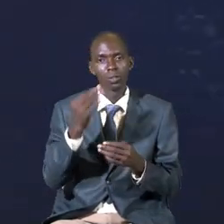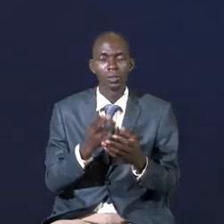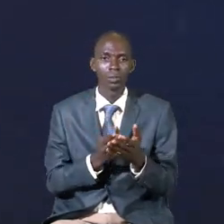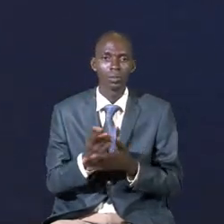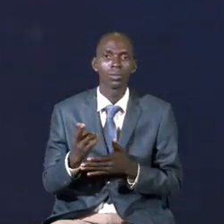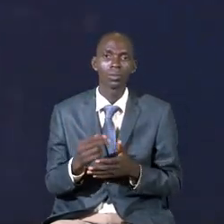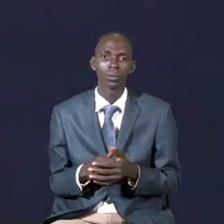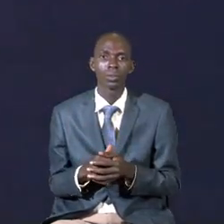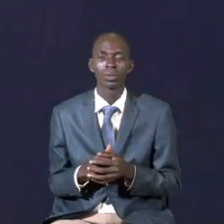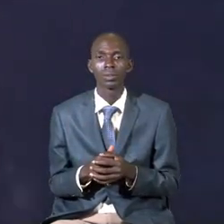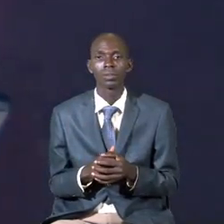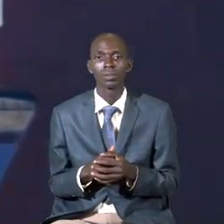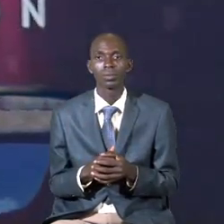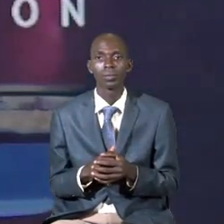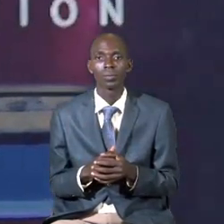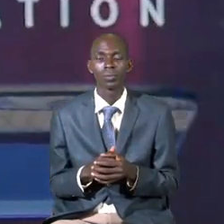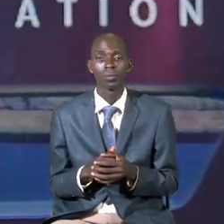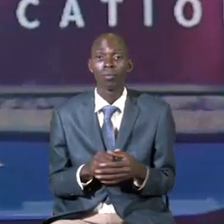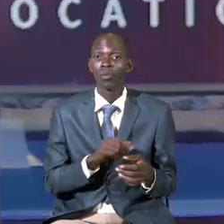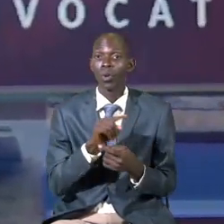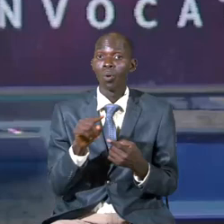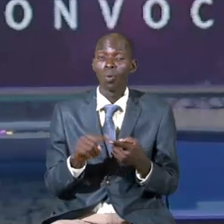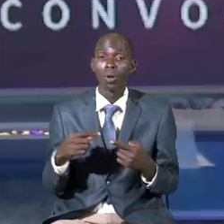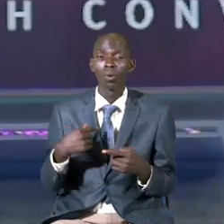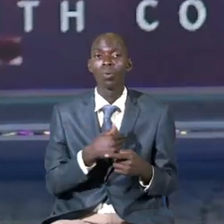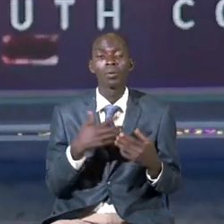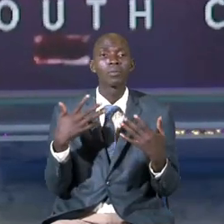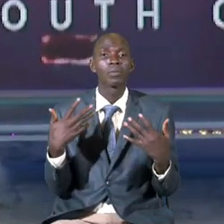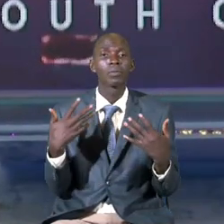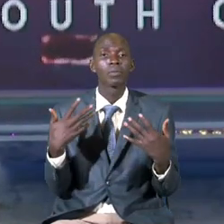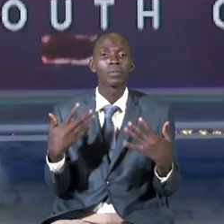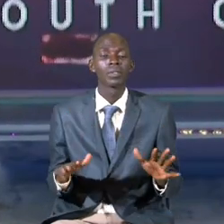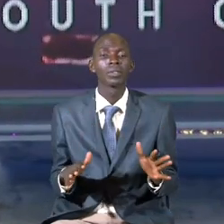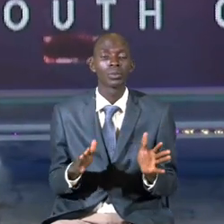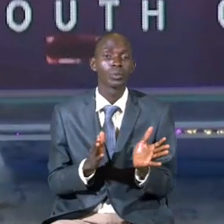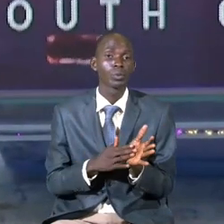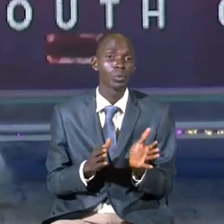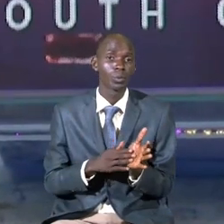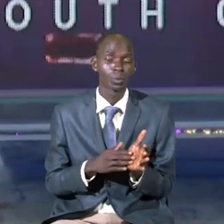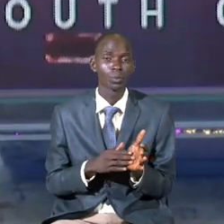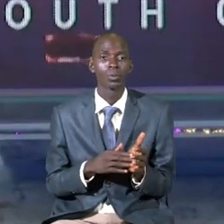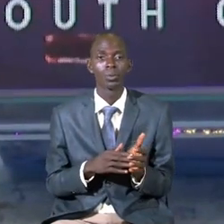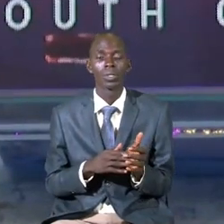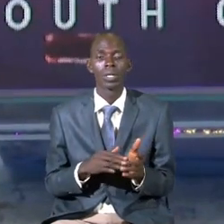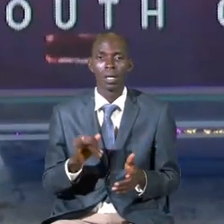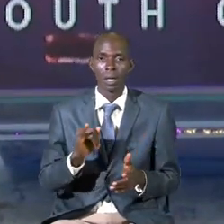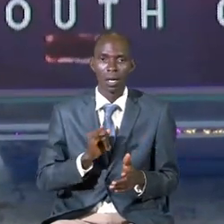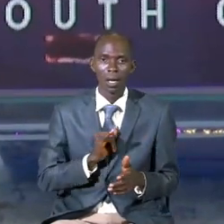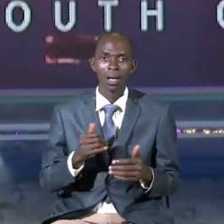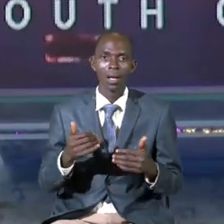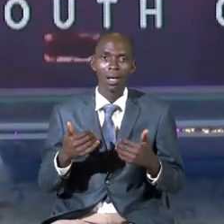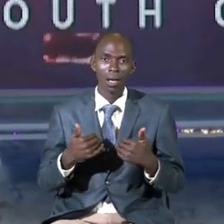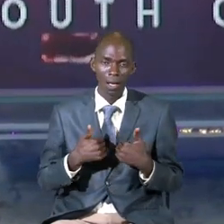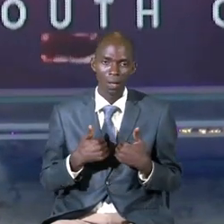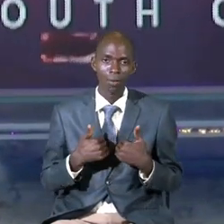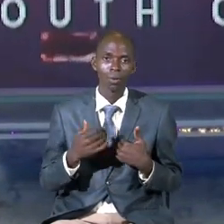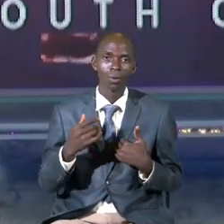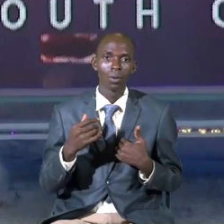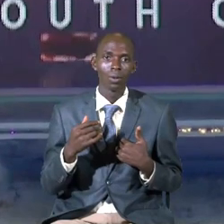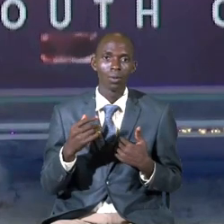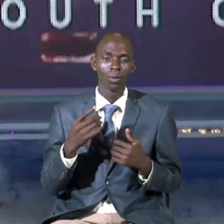know when we passed out of school i had of one of our people